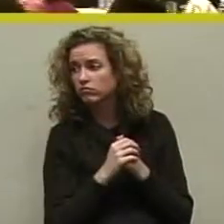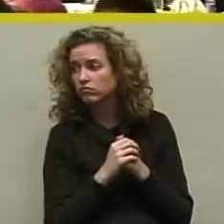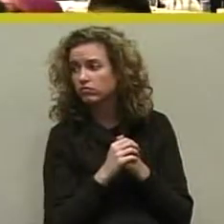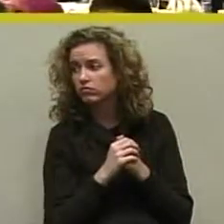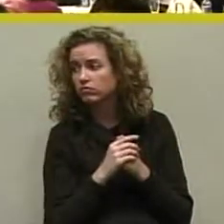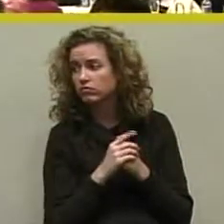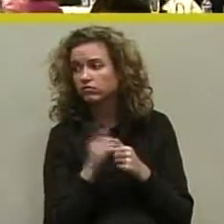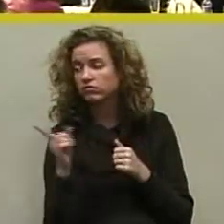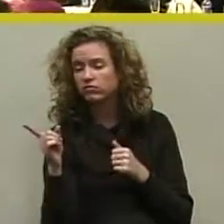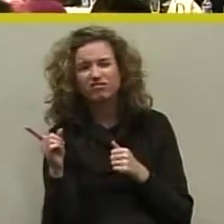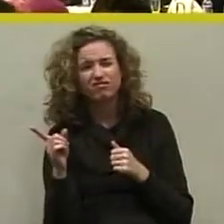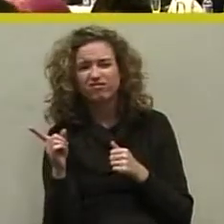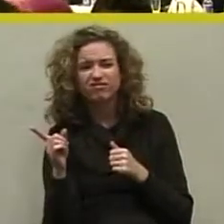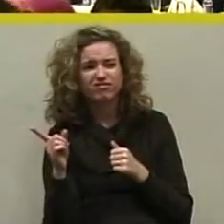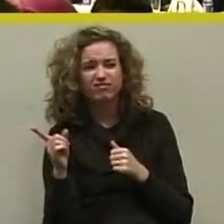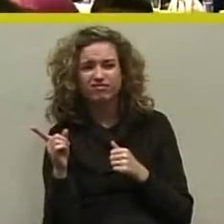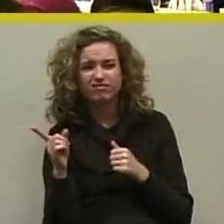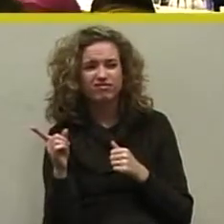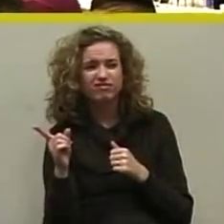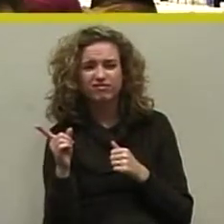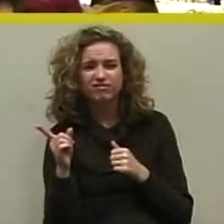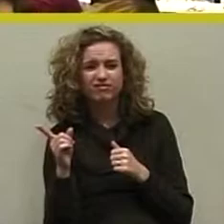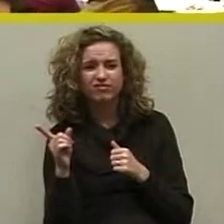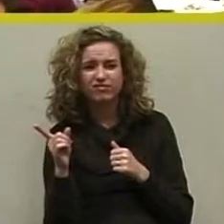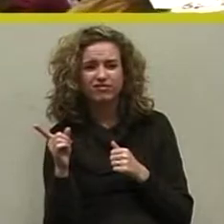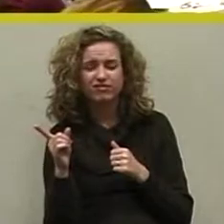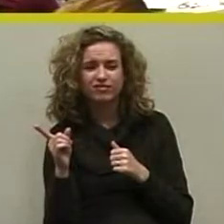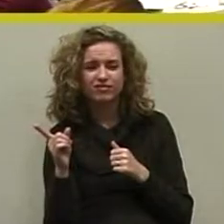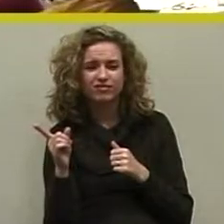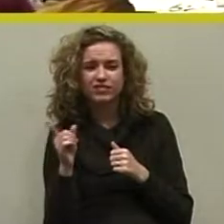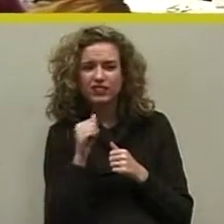Not necessarily. Not necessarily.